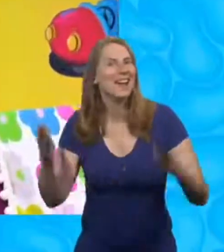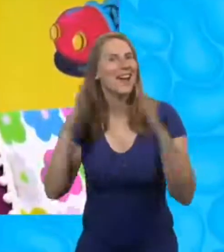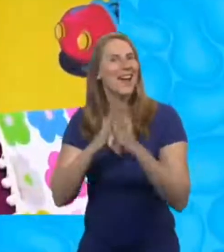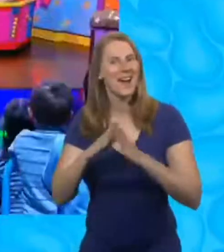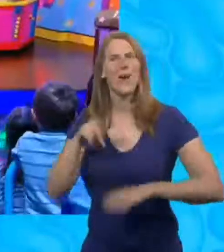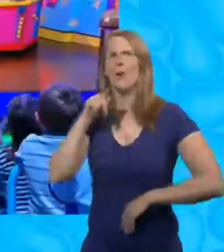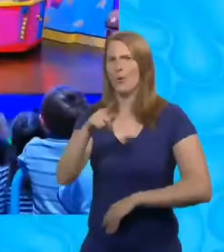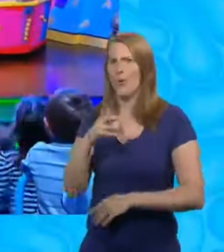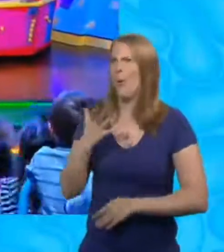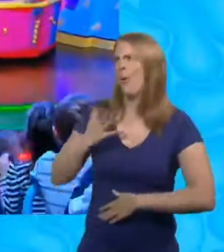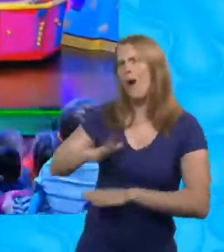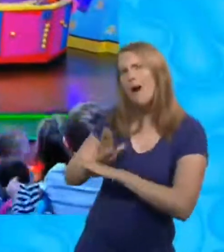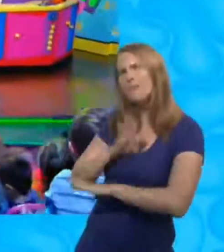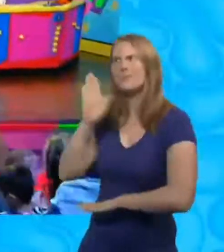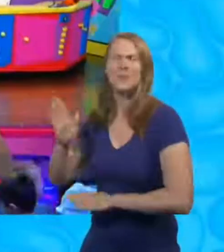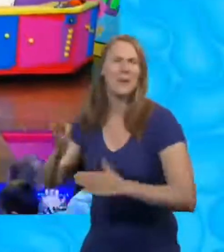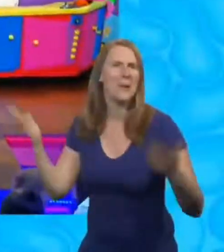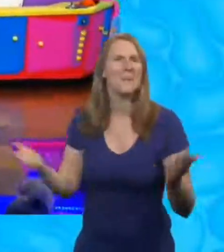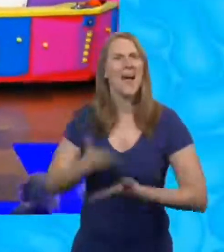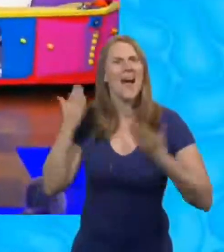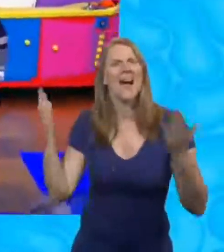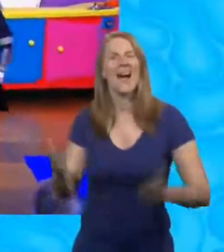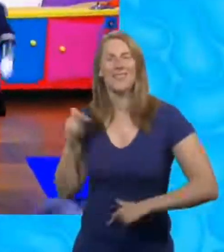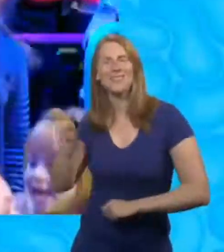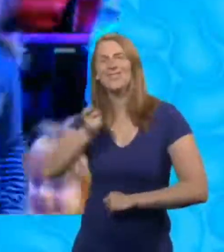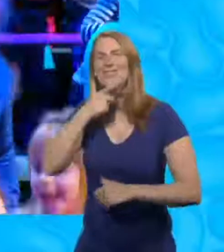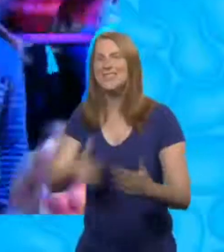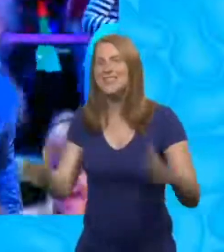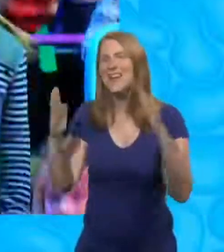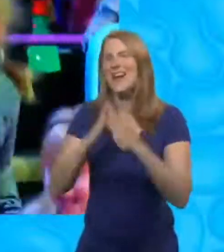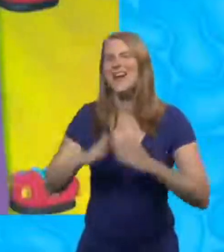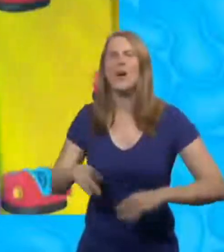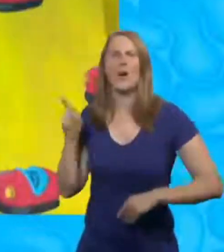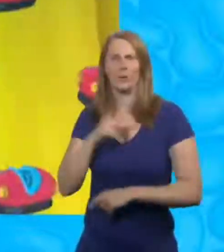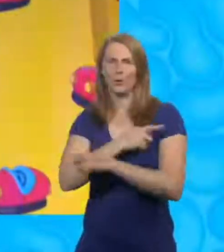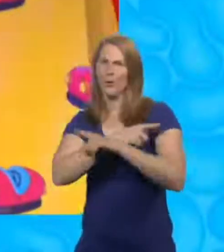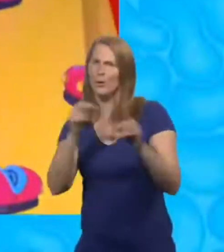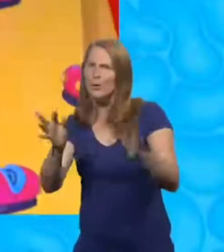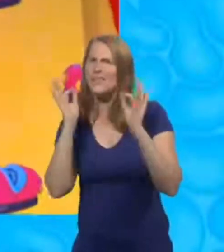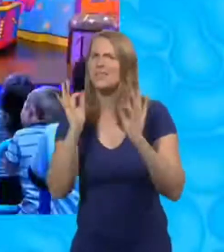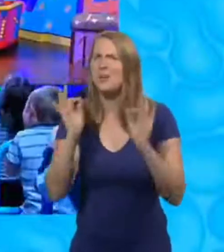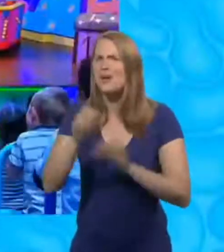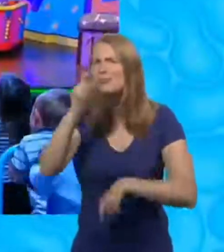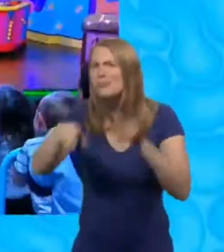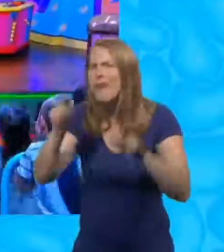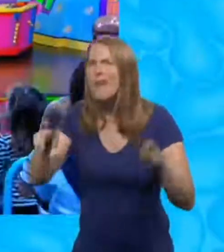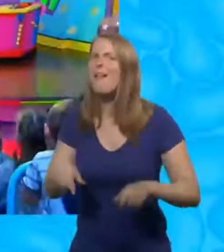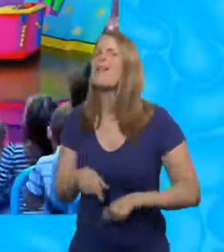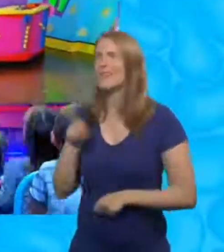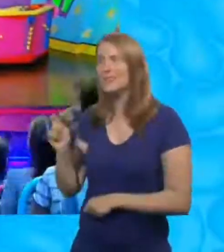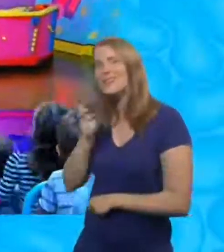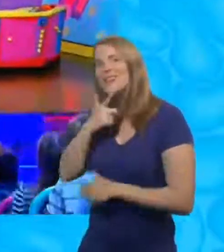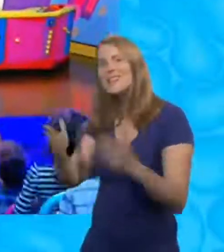Here we go! Justin Harris, the place you want to play in. Justin Harris. You're my special guest today.